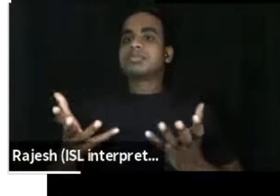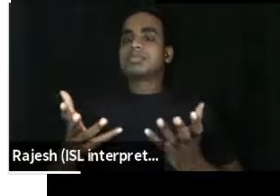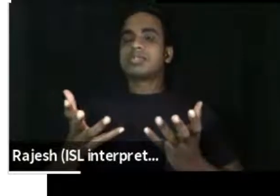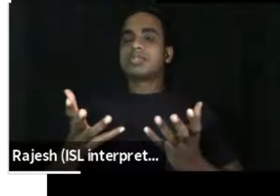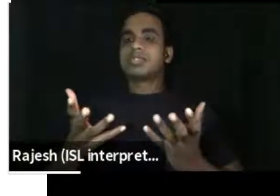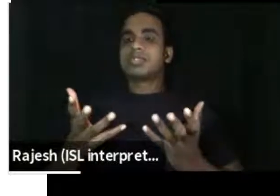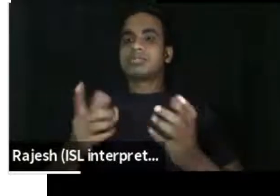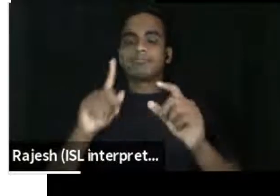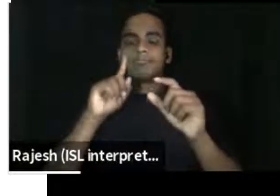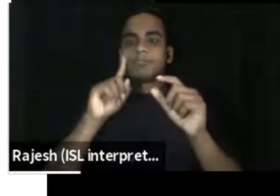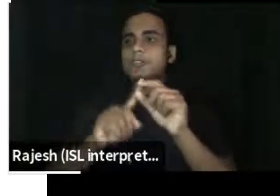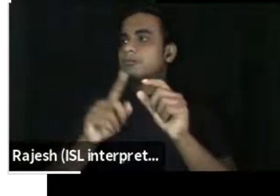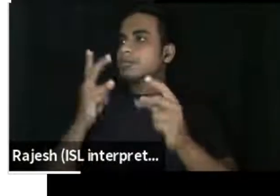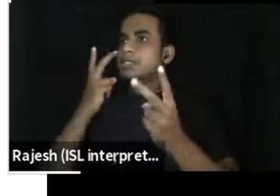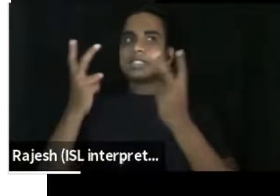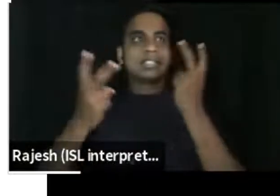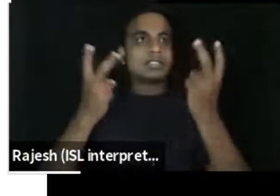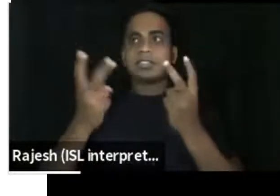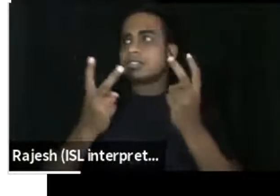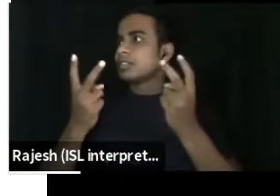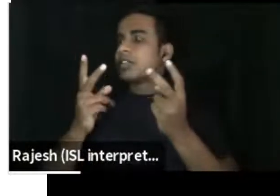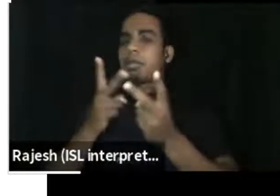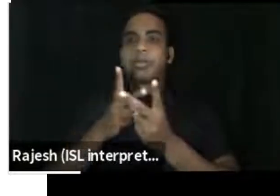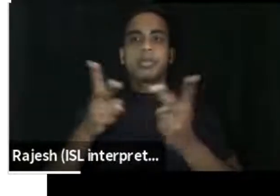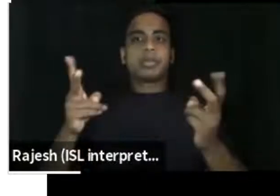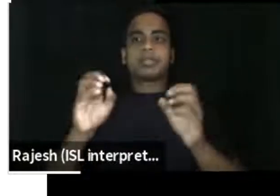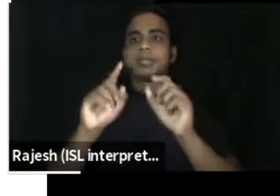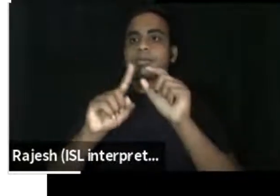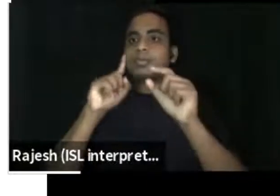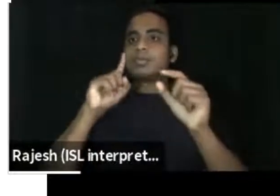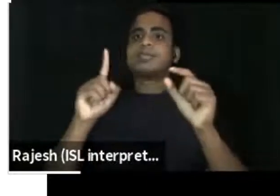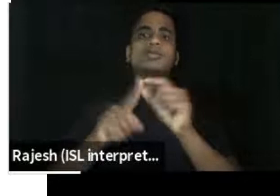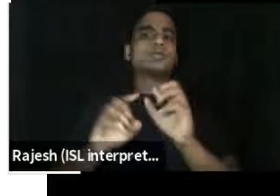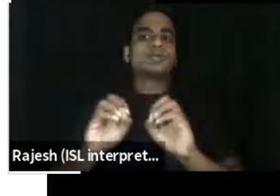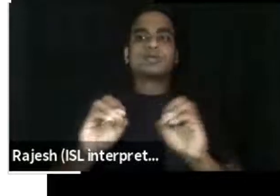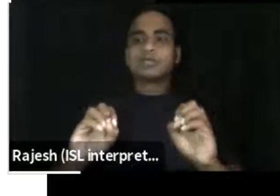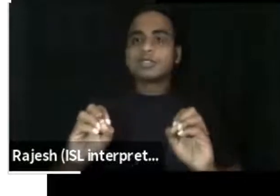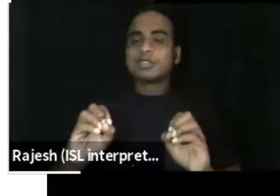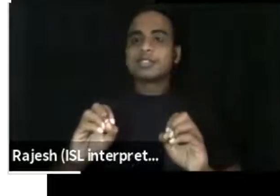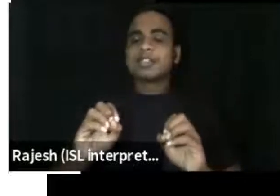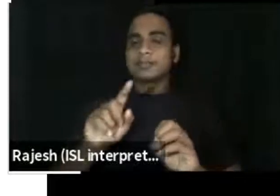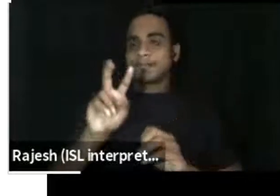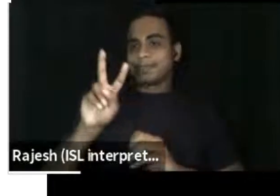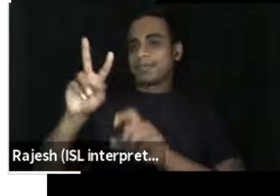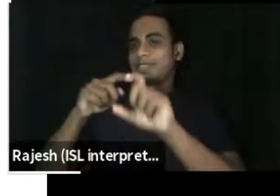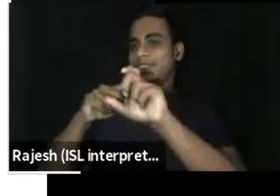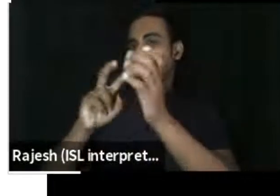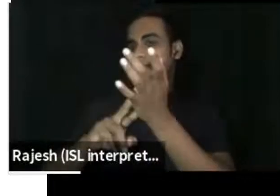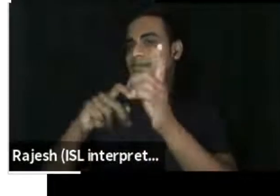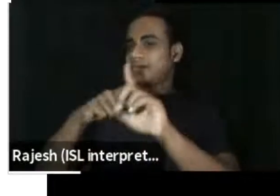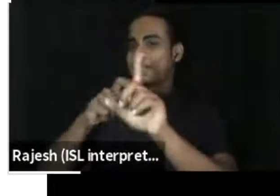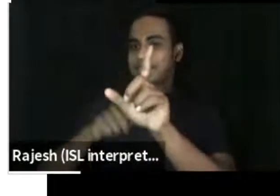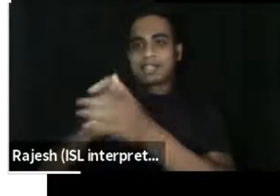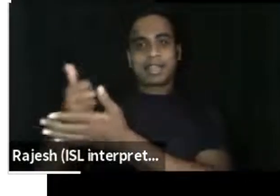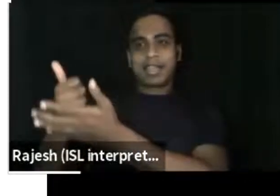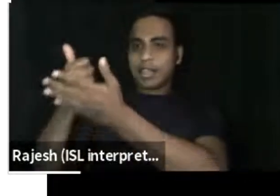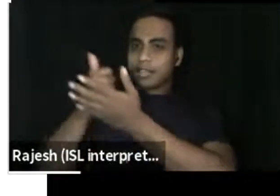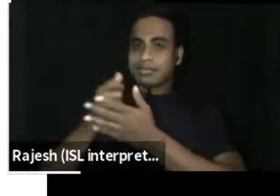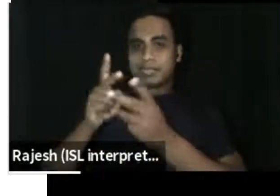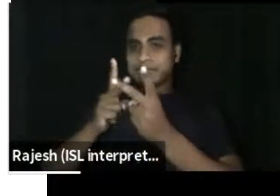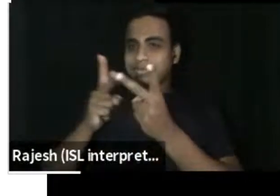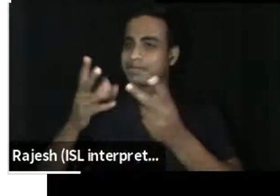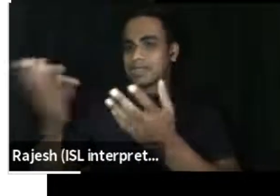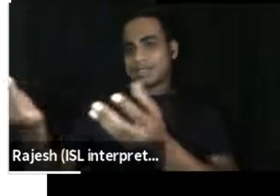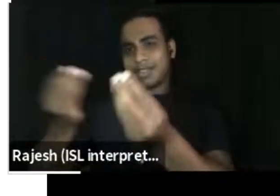other situations. Venki helped us with a lot of information, but somehow we felt that it was not extremely